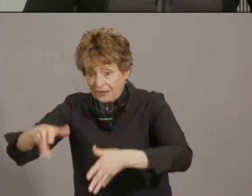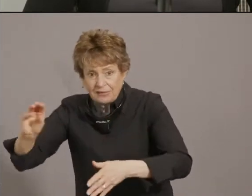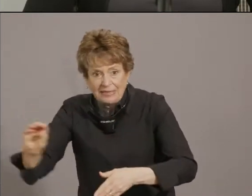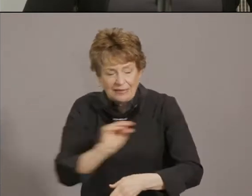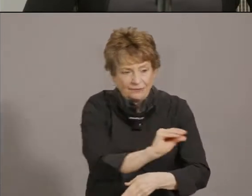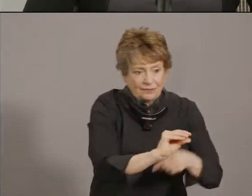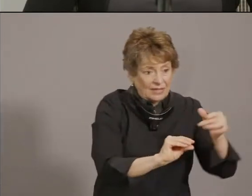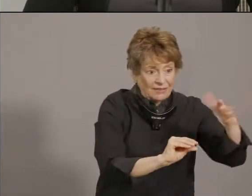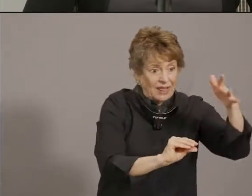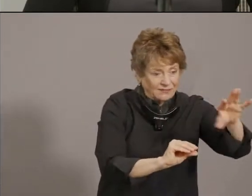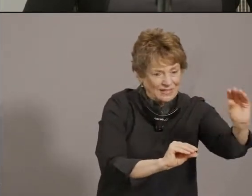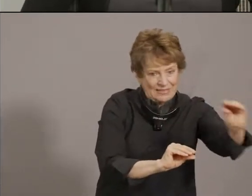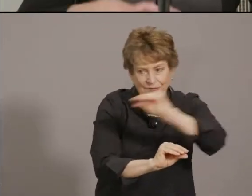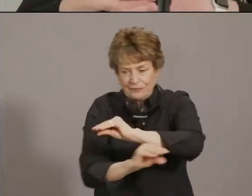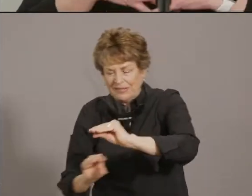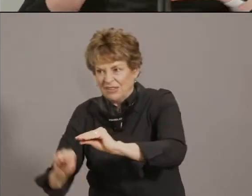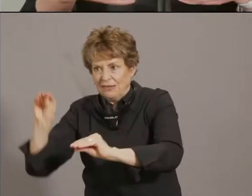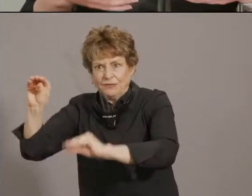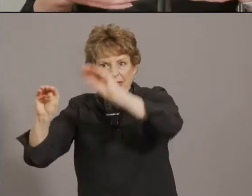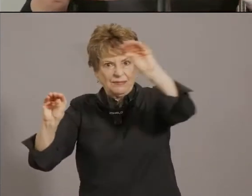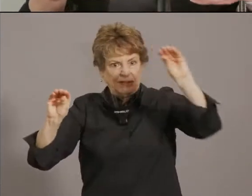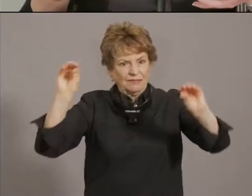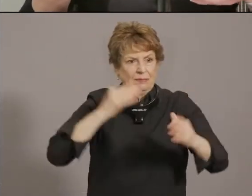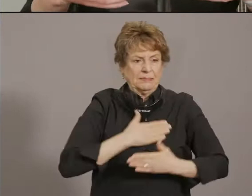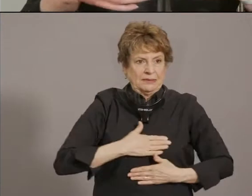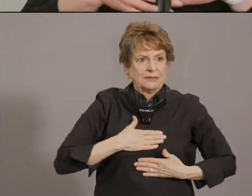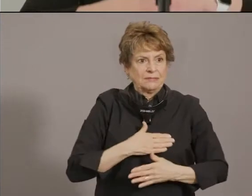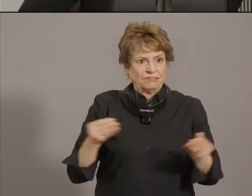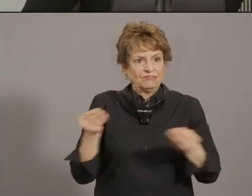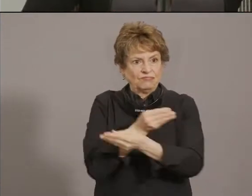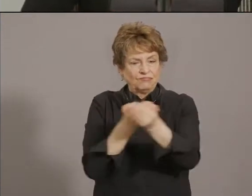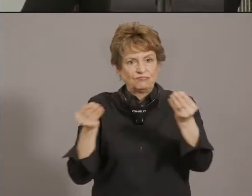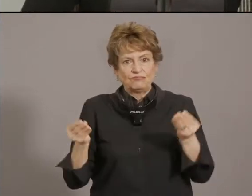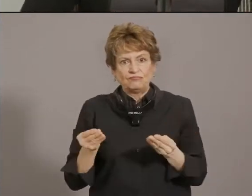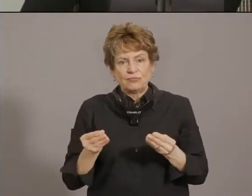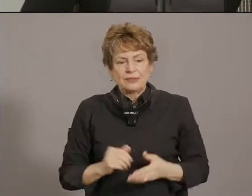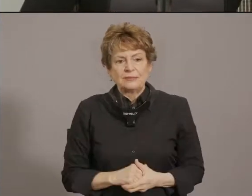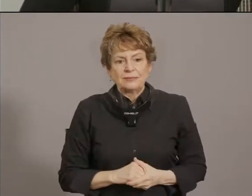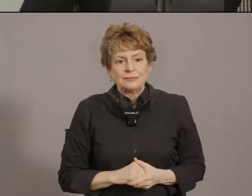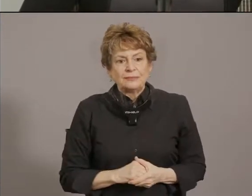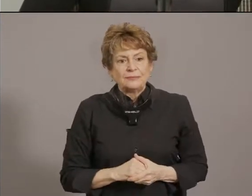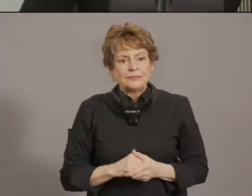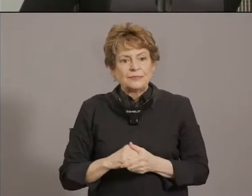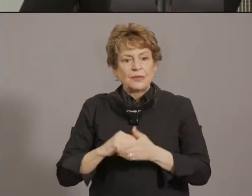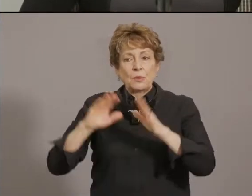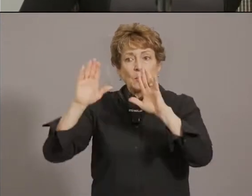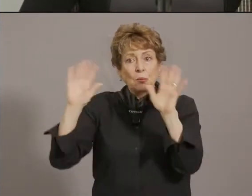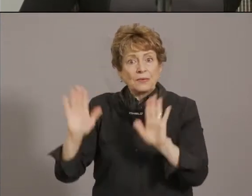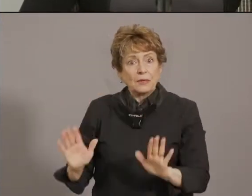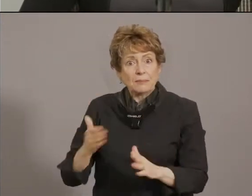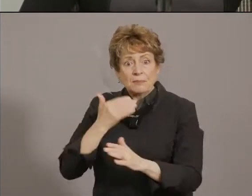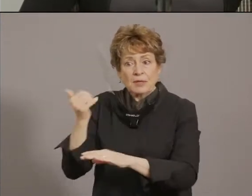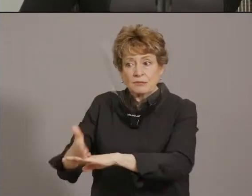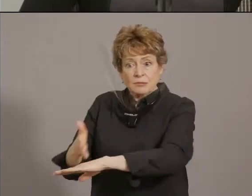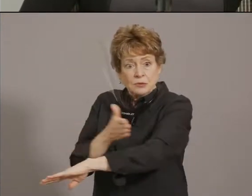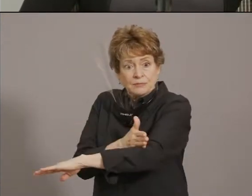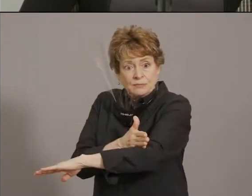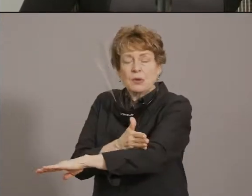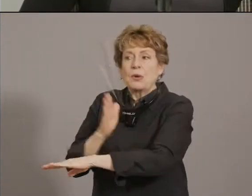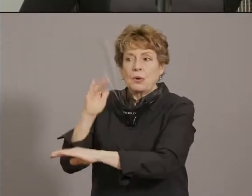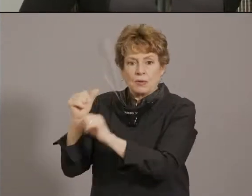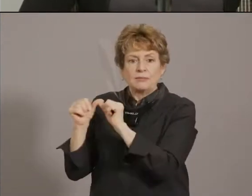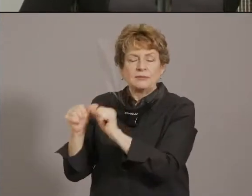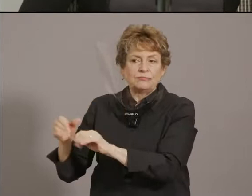steady vaccine over the last couple of weeks. We anticipate that to continue. We are hearing that there will be a small bump in